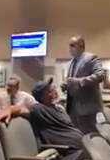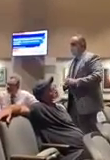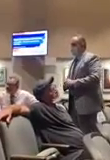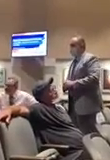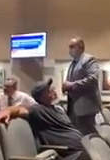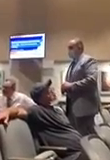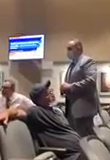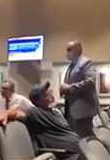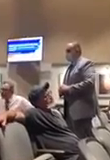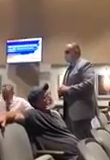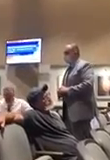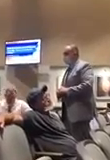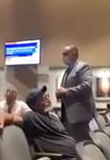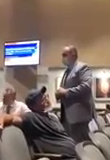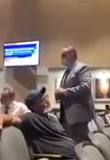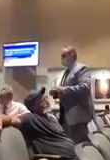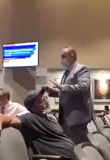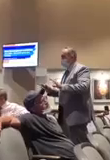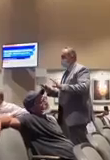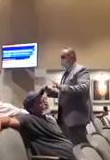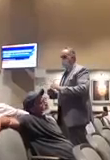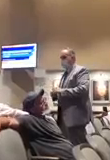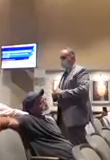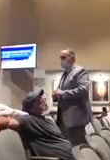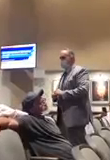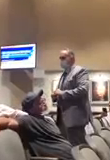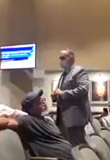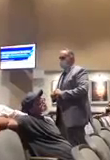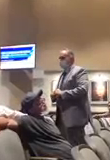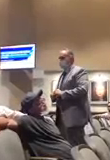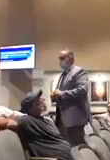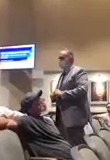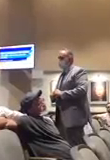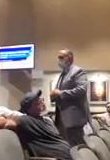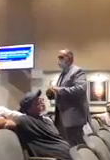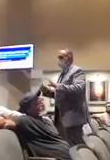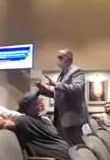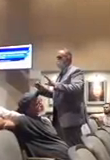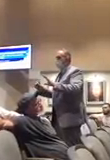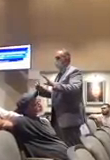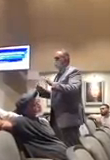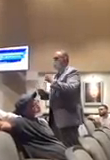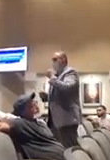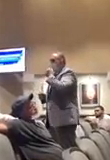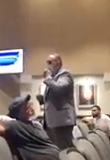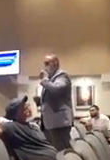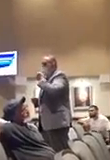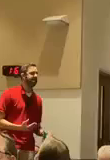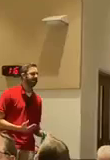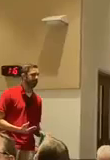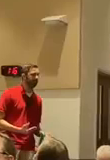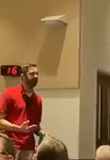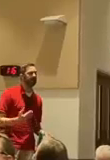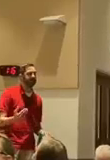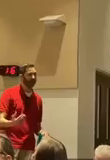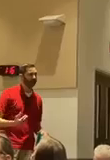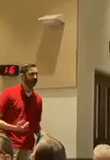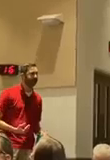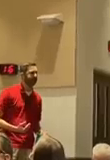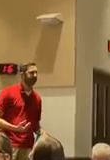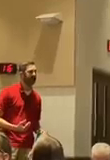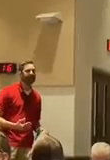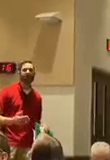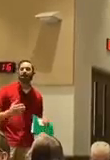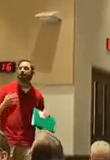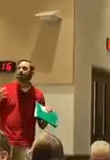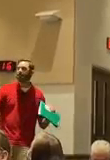just stomped off in a tyrant. No, They didn't. No. They did. They You did. see them there? They It's said like they're rule followers. Take them off, and our children need